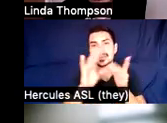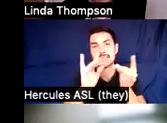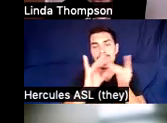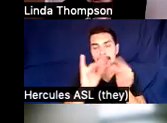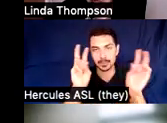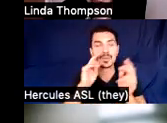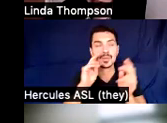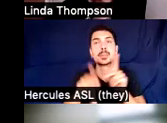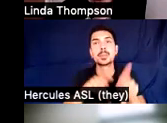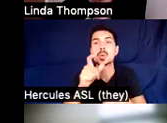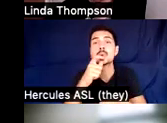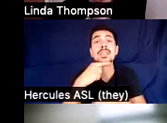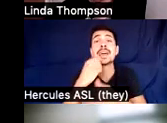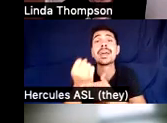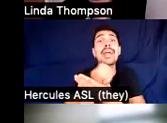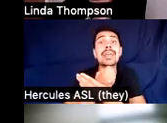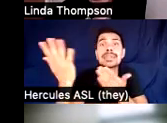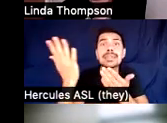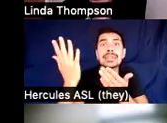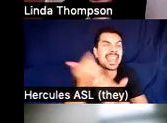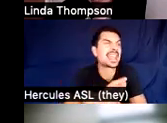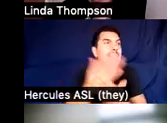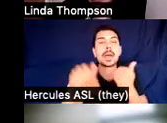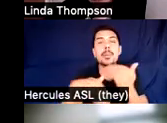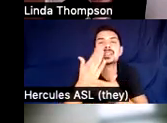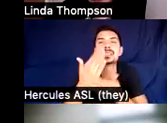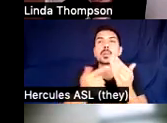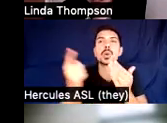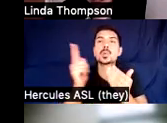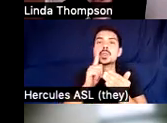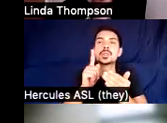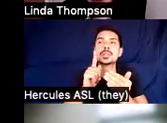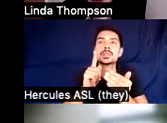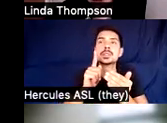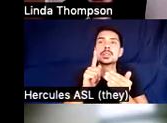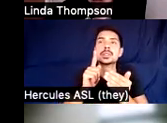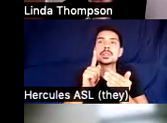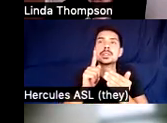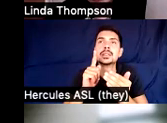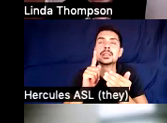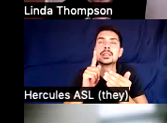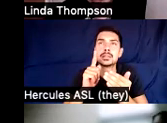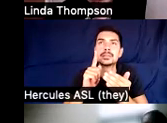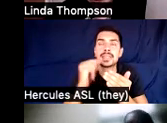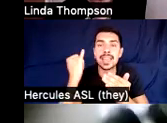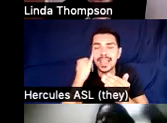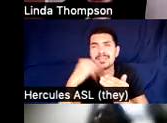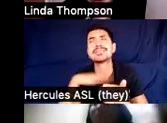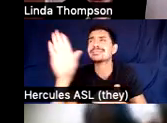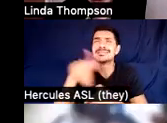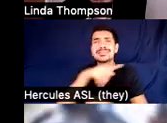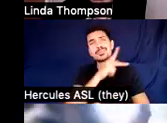who said anything about the way somebody was treating them or teasing them. And the way they